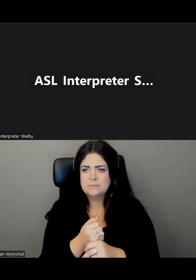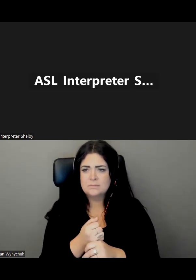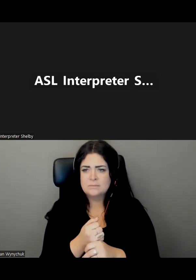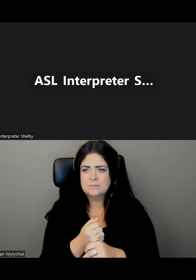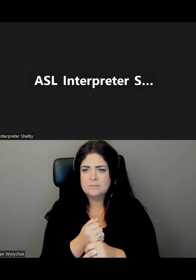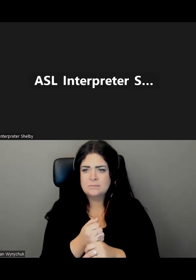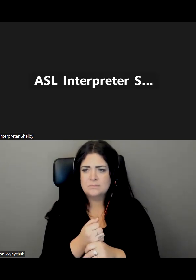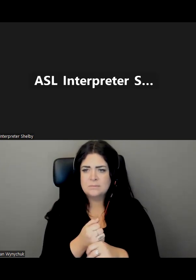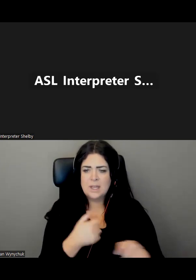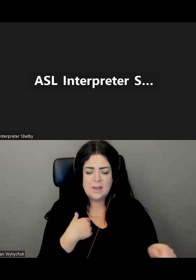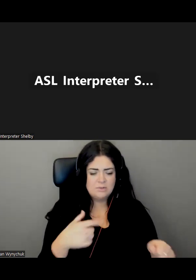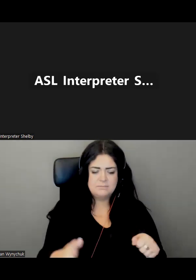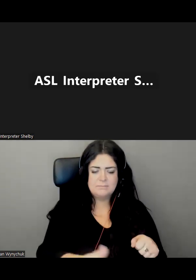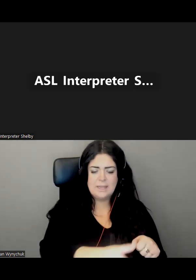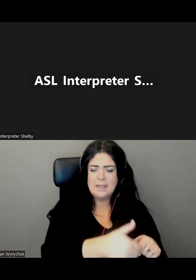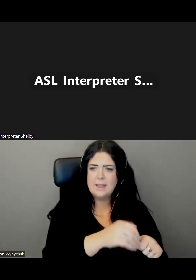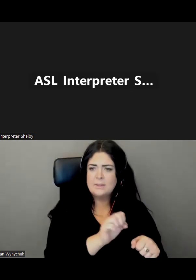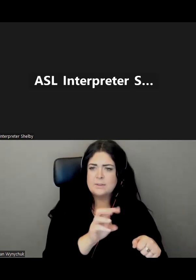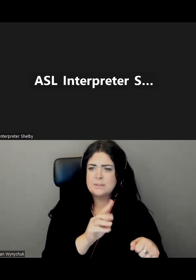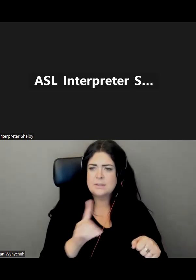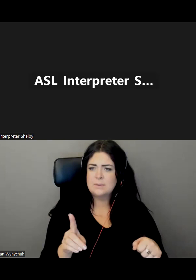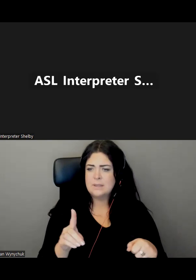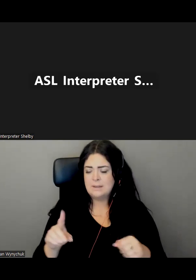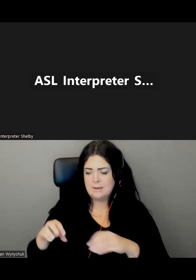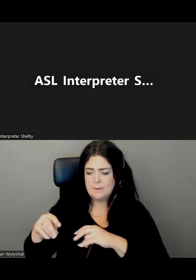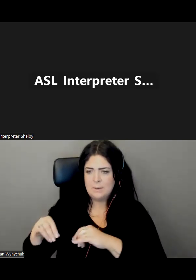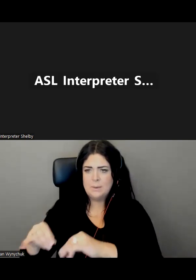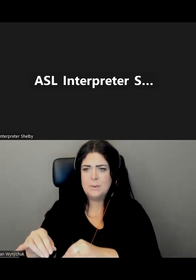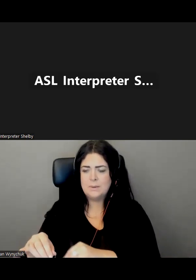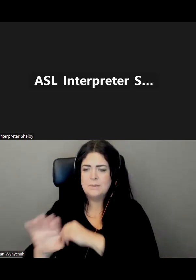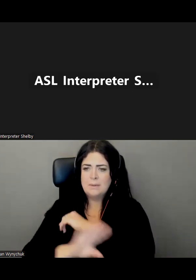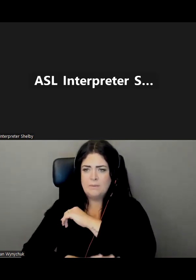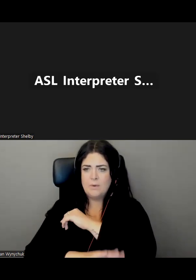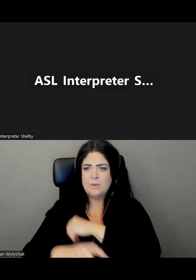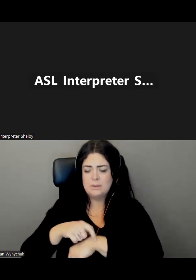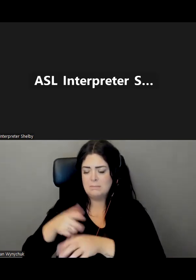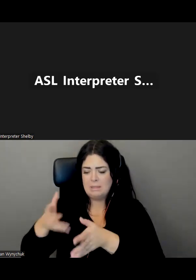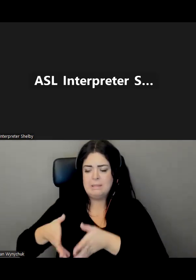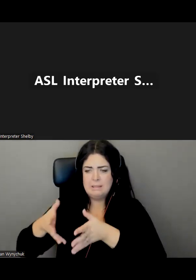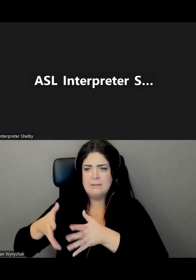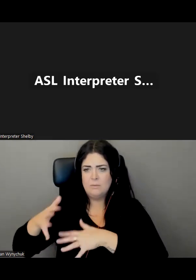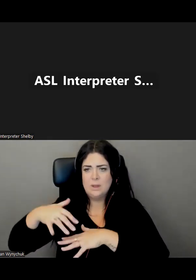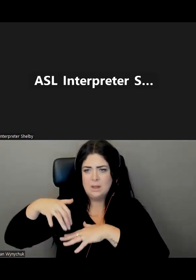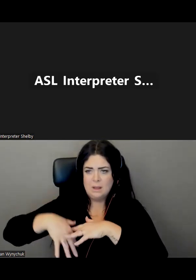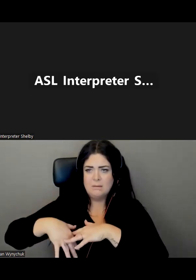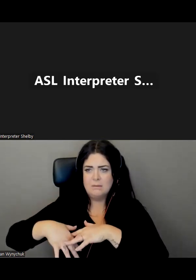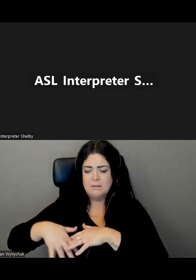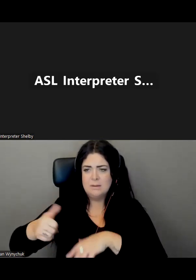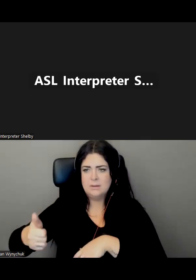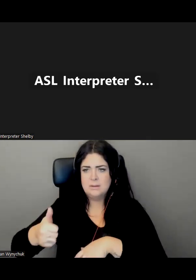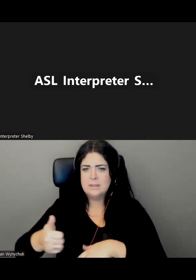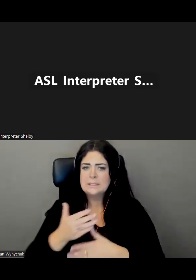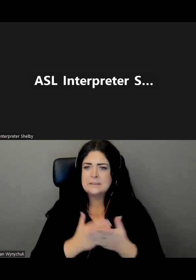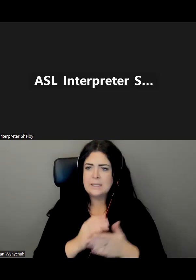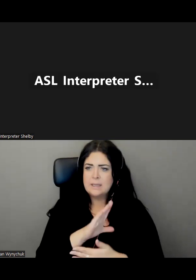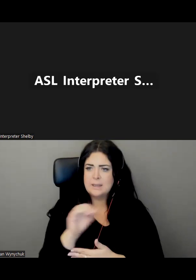beach. I'll fill it up, and then I'll just spread it over my entire garden in the fall and leave it. I know that there are some companies who